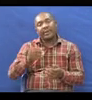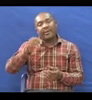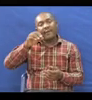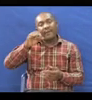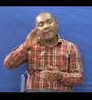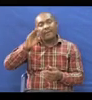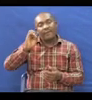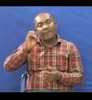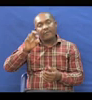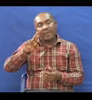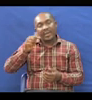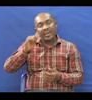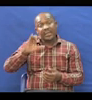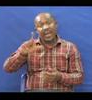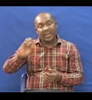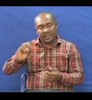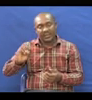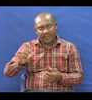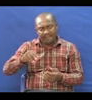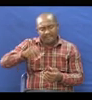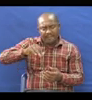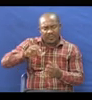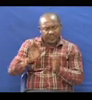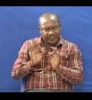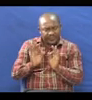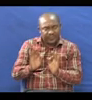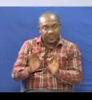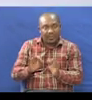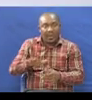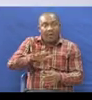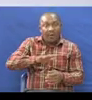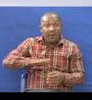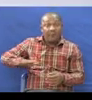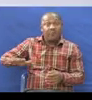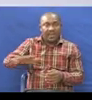society owned poor land which was not good for production.